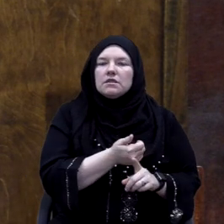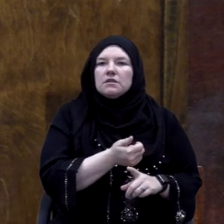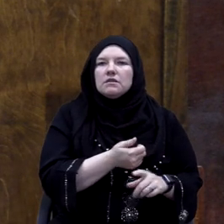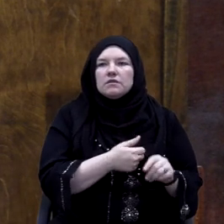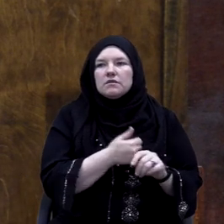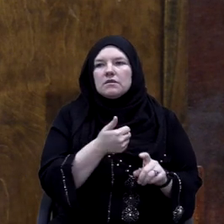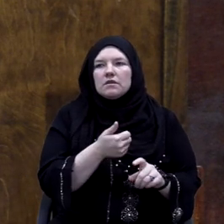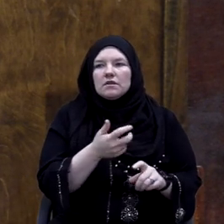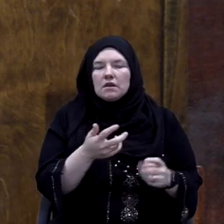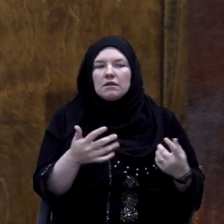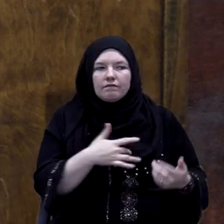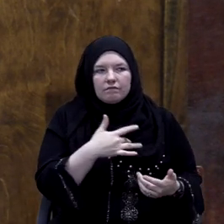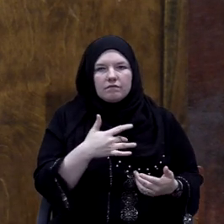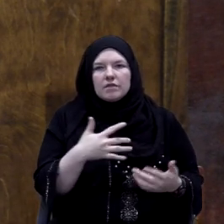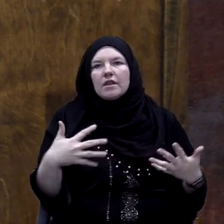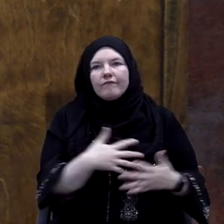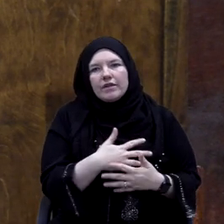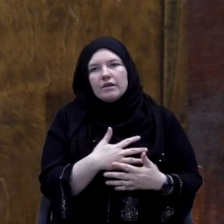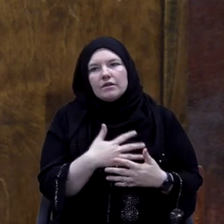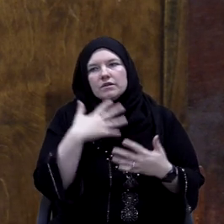fear it or not.